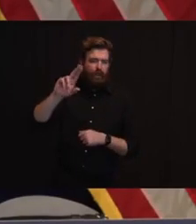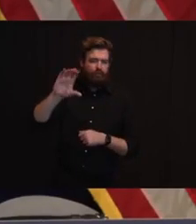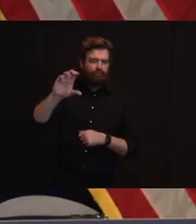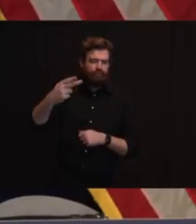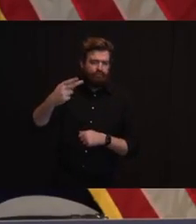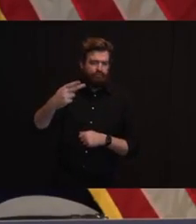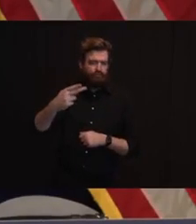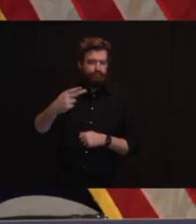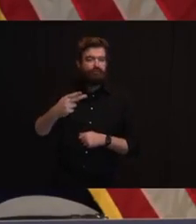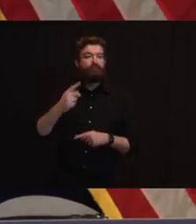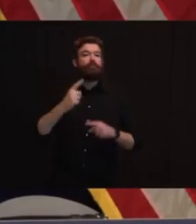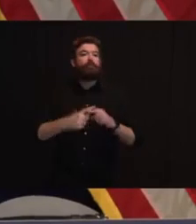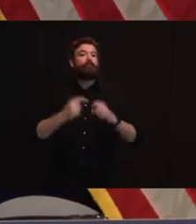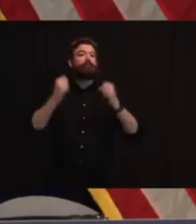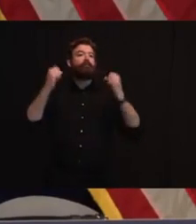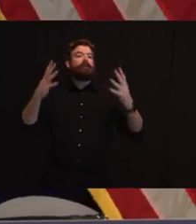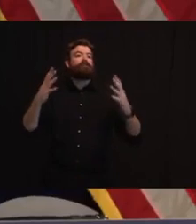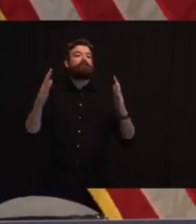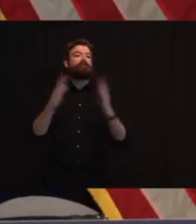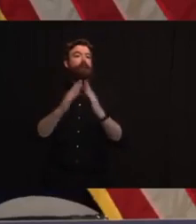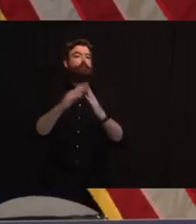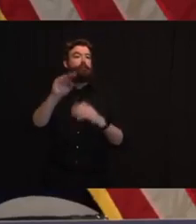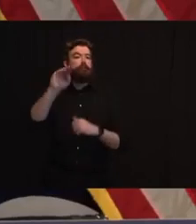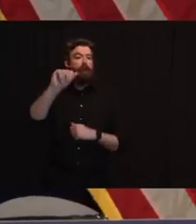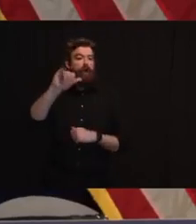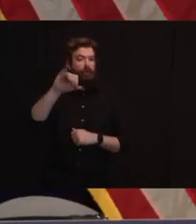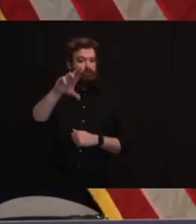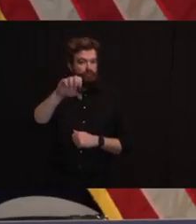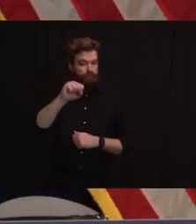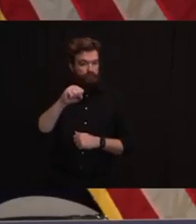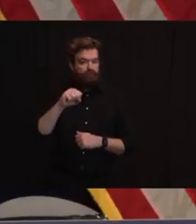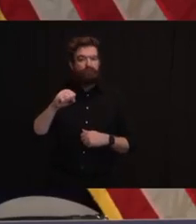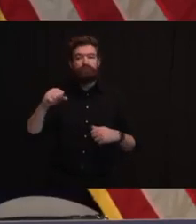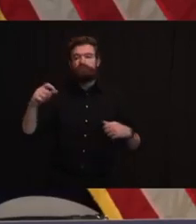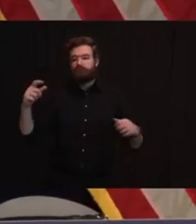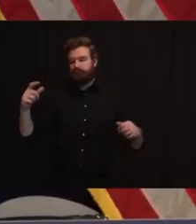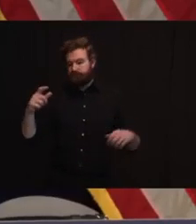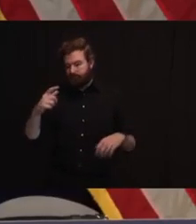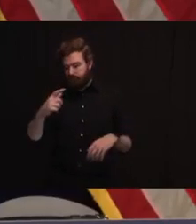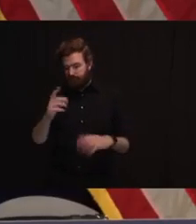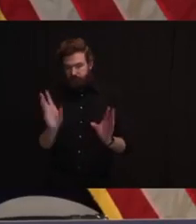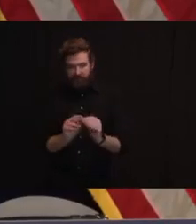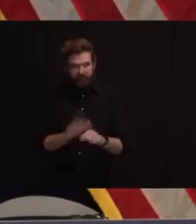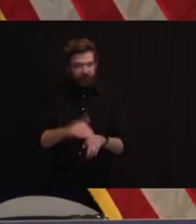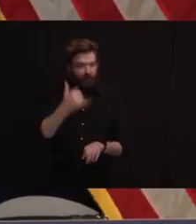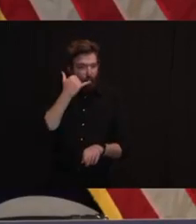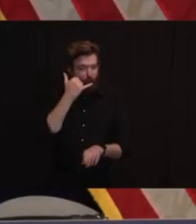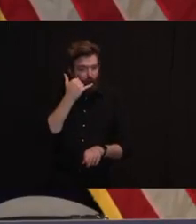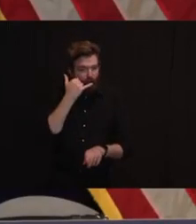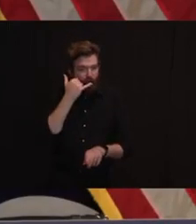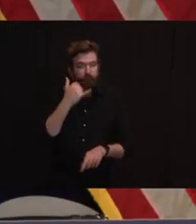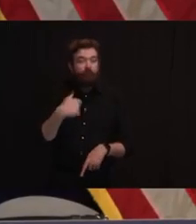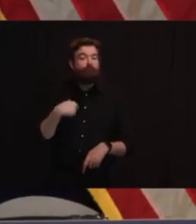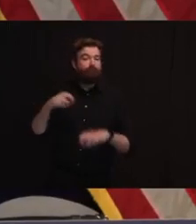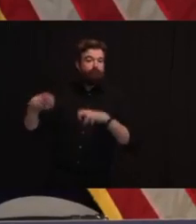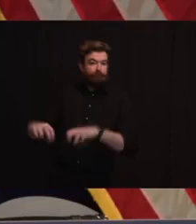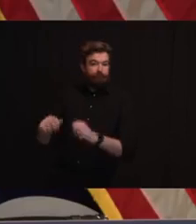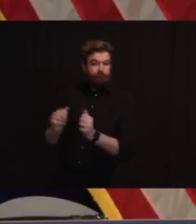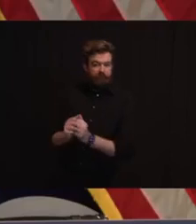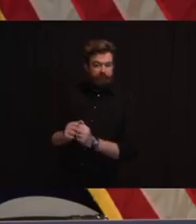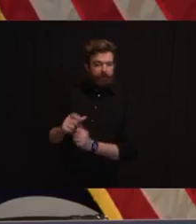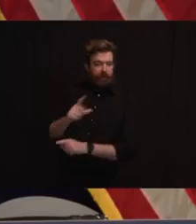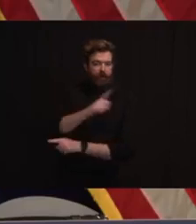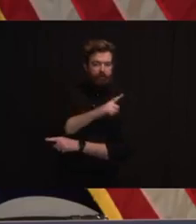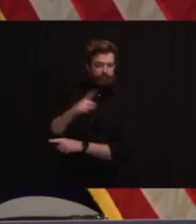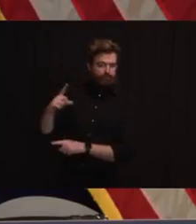on that call. Yesterday, Governor, as you know, because you were there, we briefed the Jersey's legislature, the leadership, Senate President and Speaker,